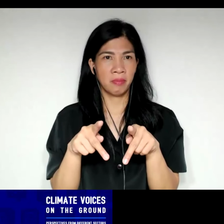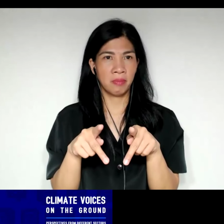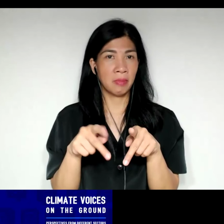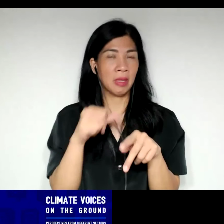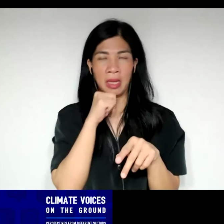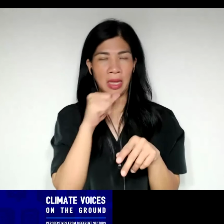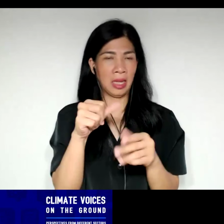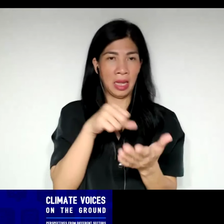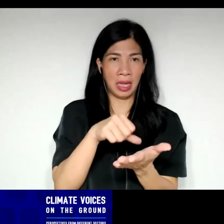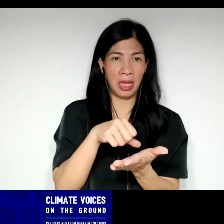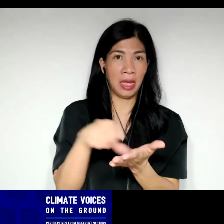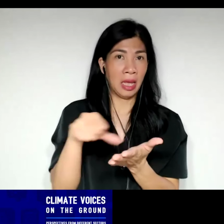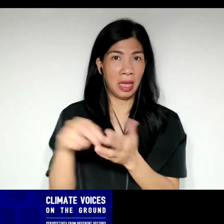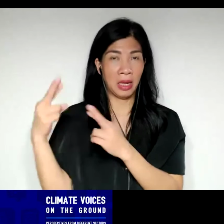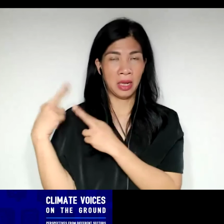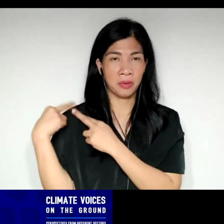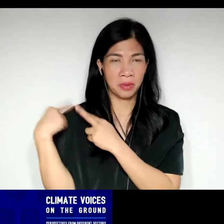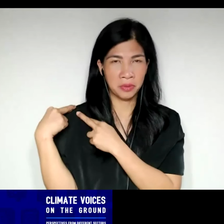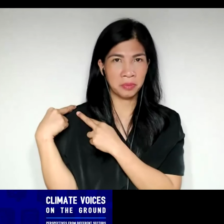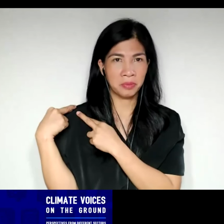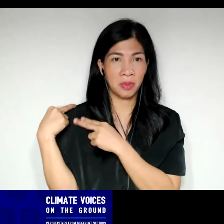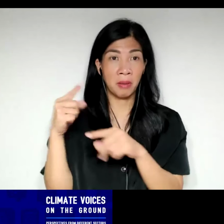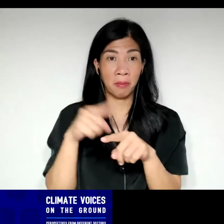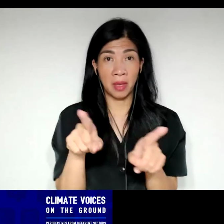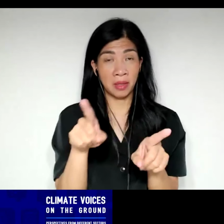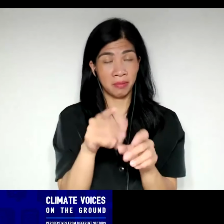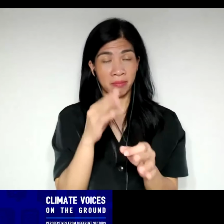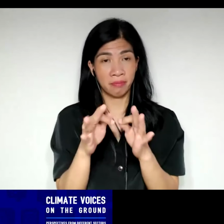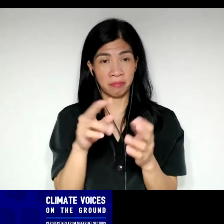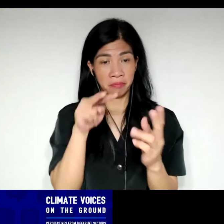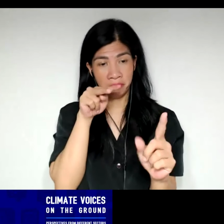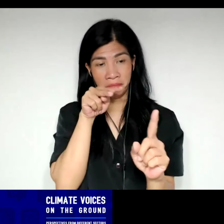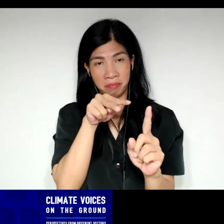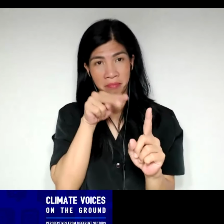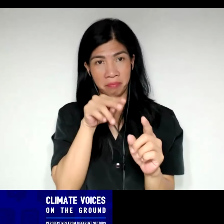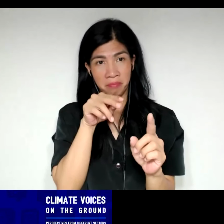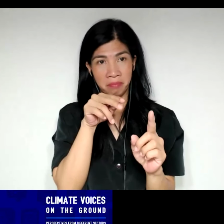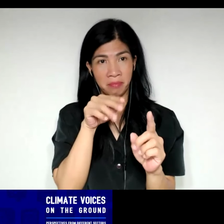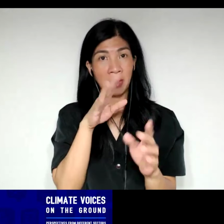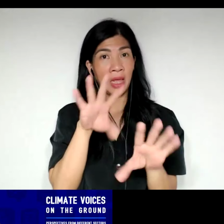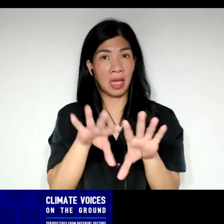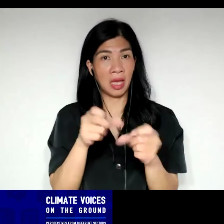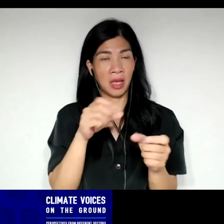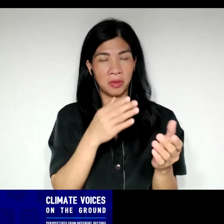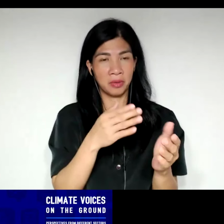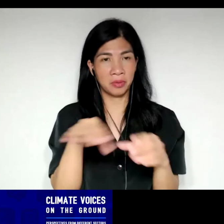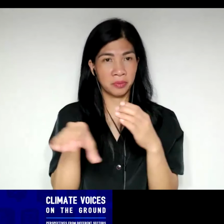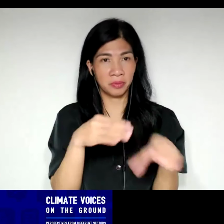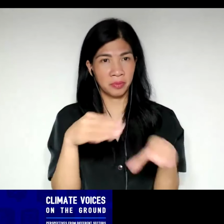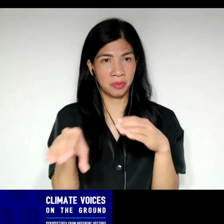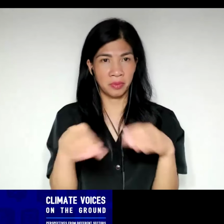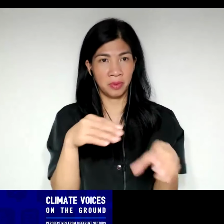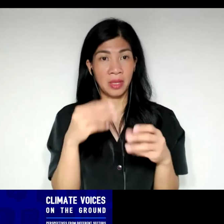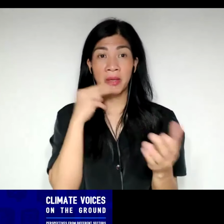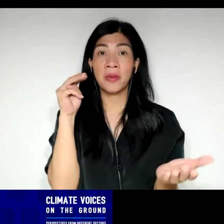accountability because of this. And when you actually also look at the things that, and how they do things, this is actually their